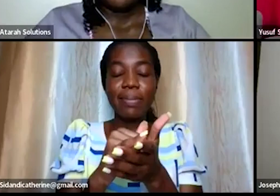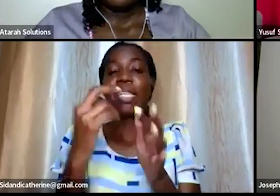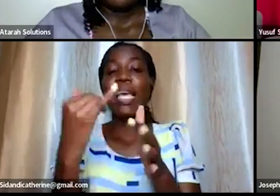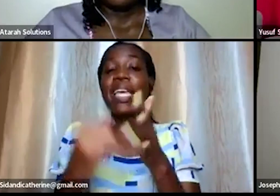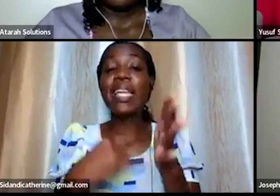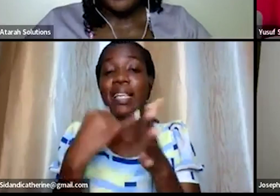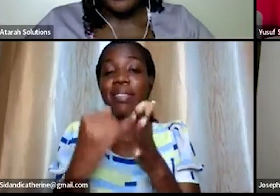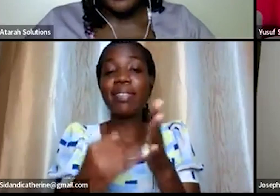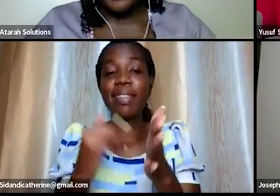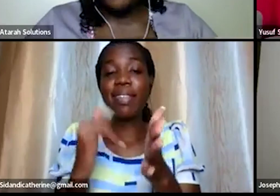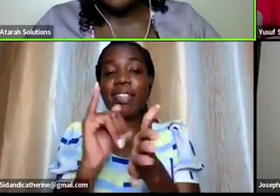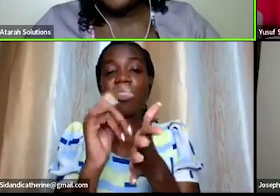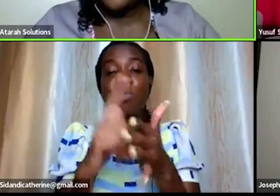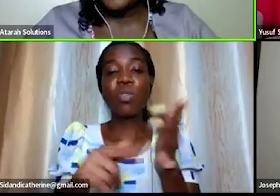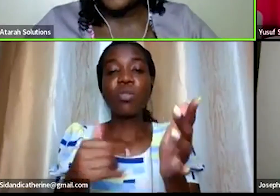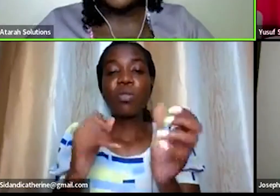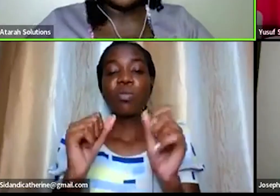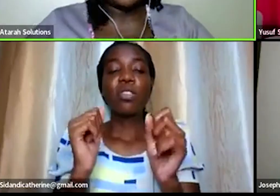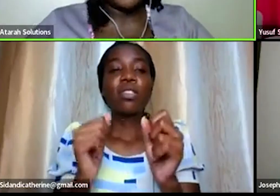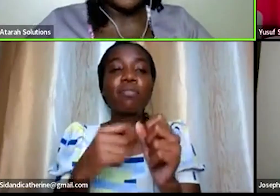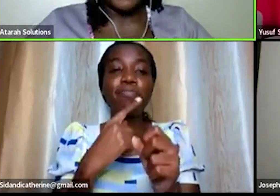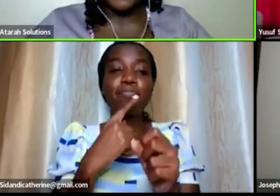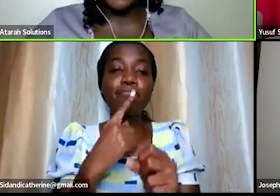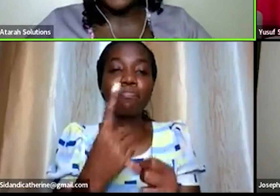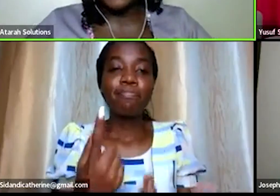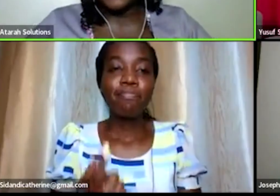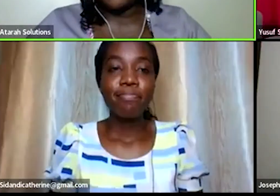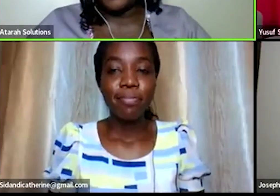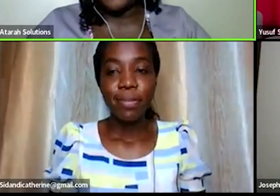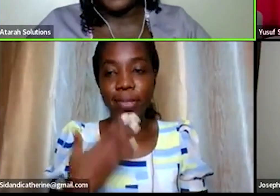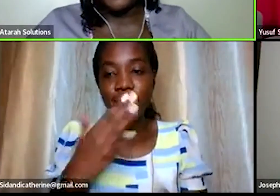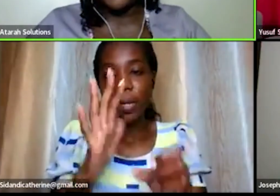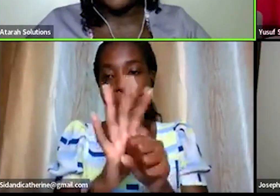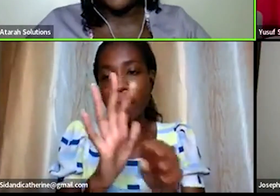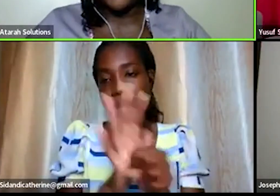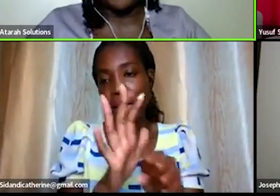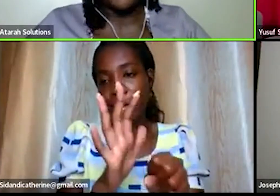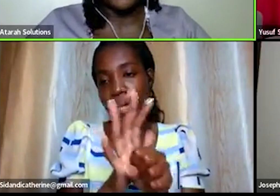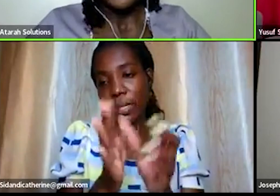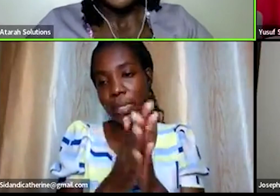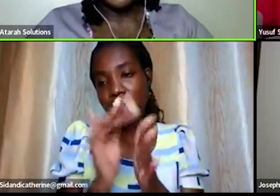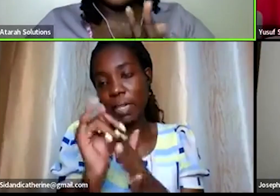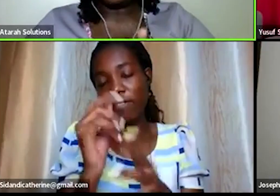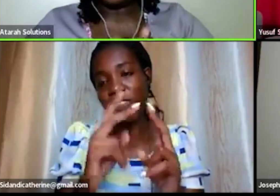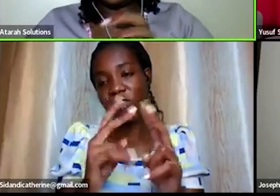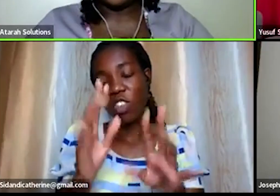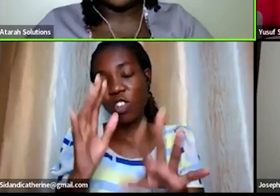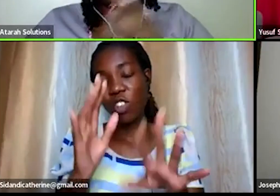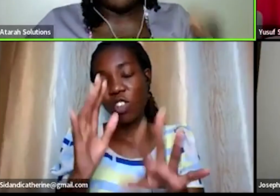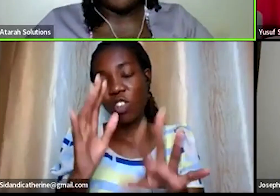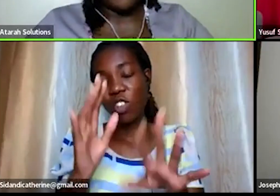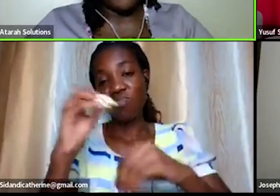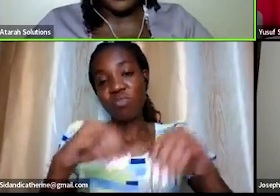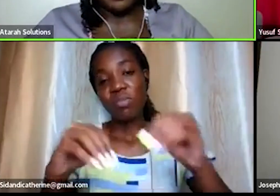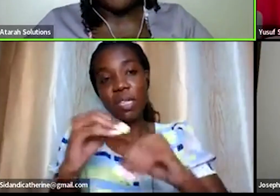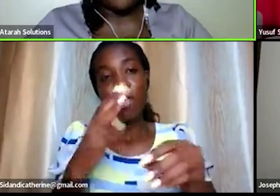can say. Thank you very much for that, Grace. I think that is a very, very good contribution. And allow me to just chime in, because I happen